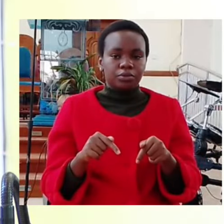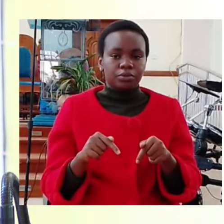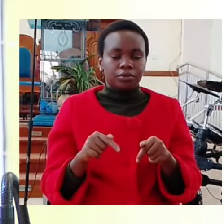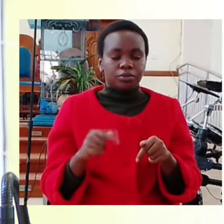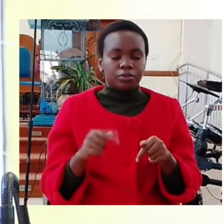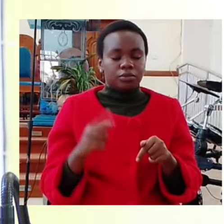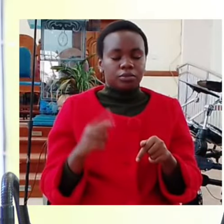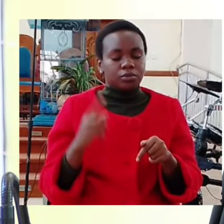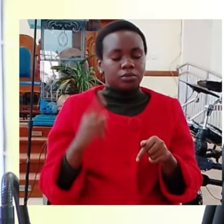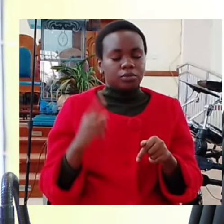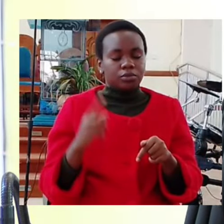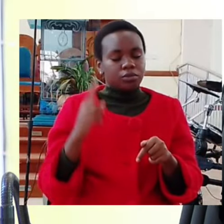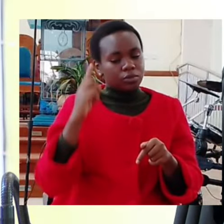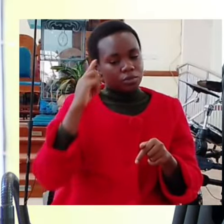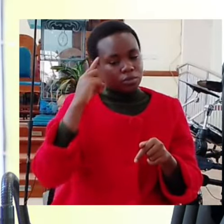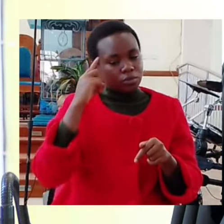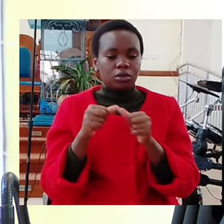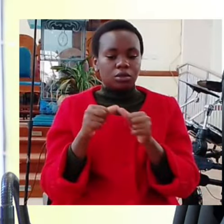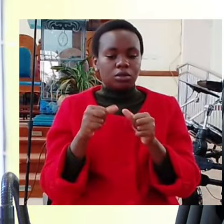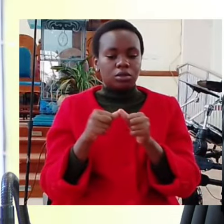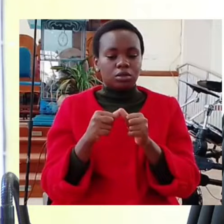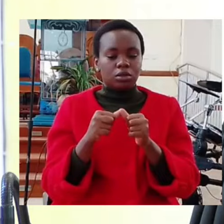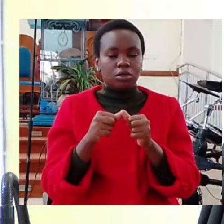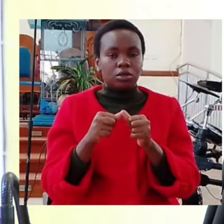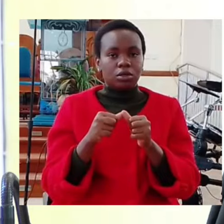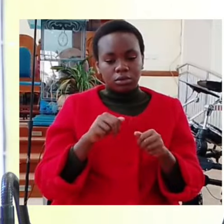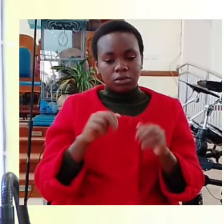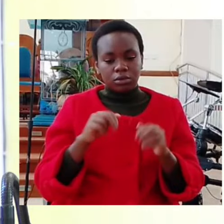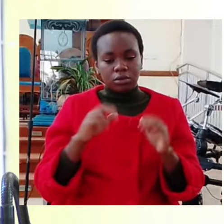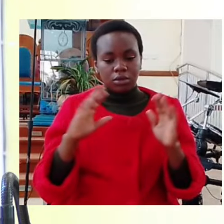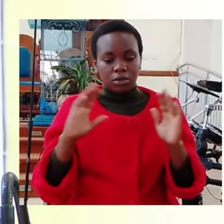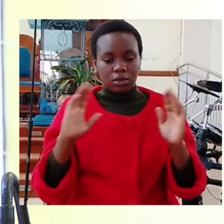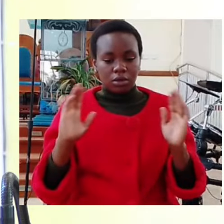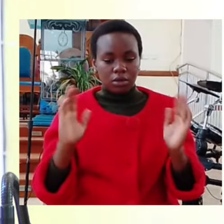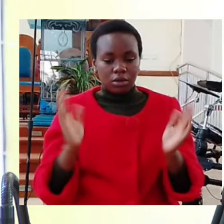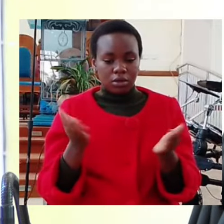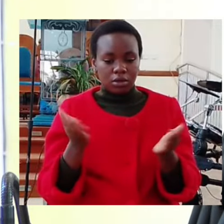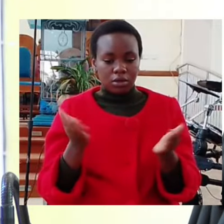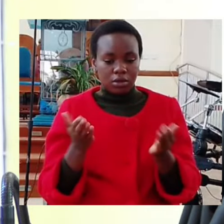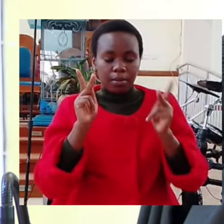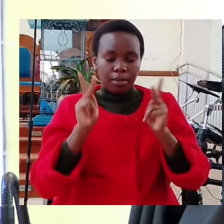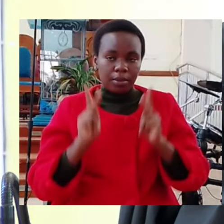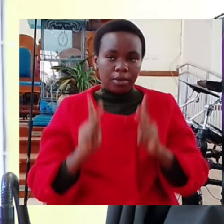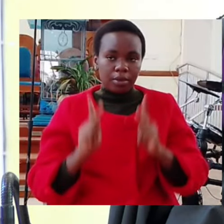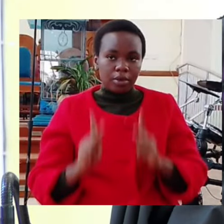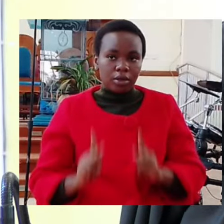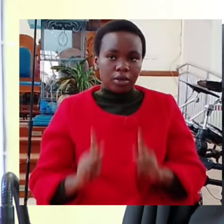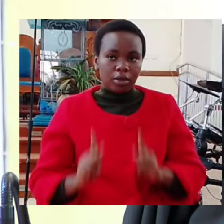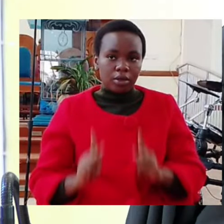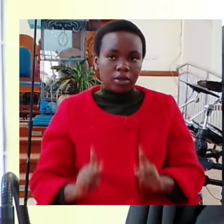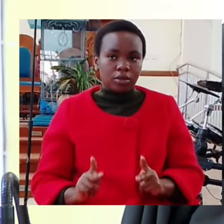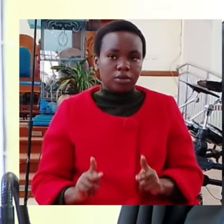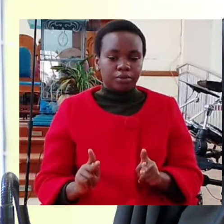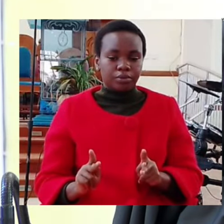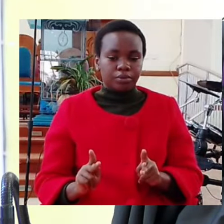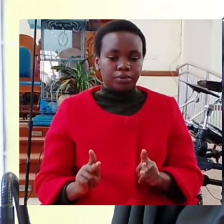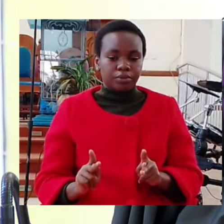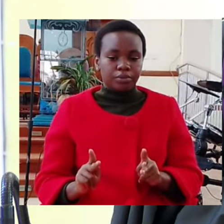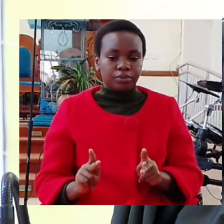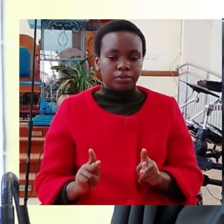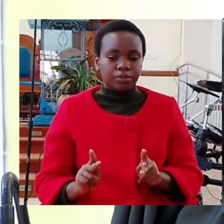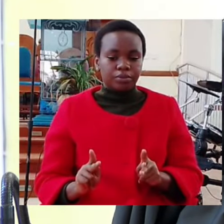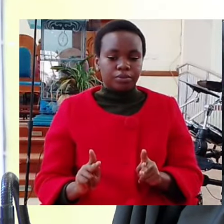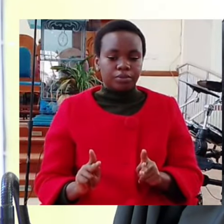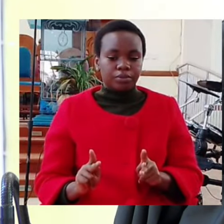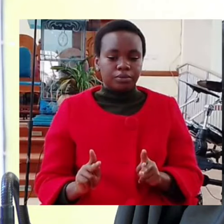kumanireria encouraging one another na rekei tuhoe twaririe Ngai ithe